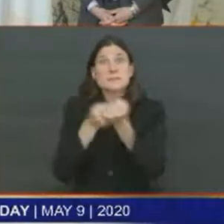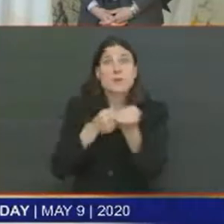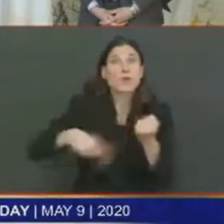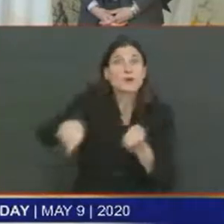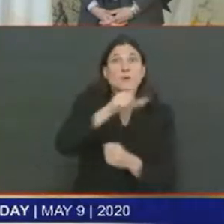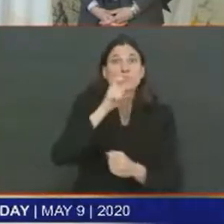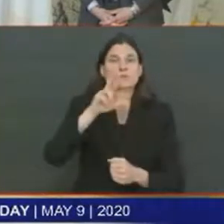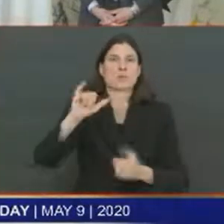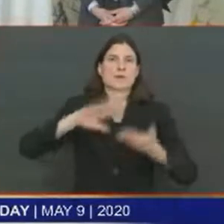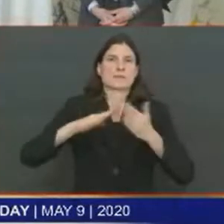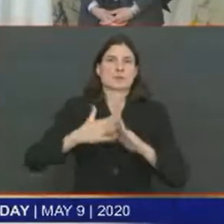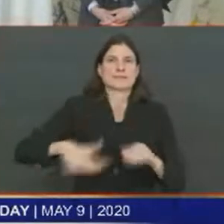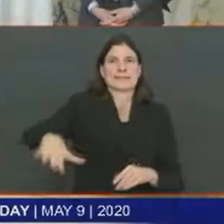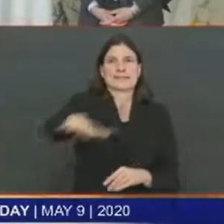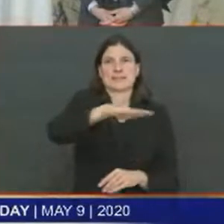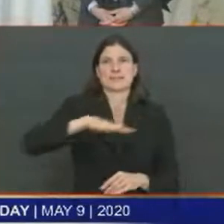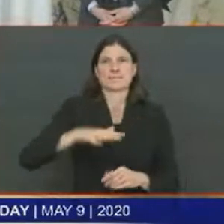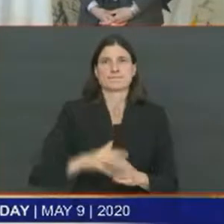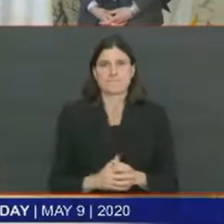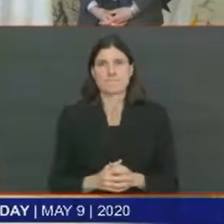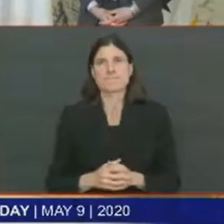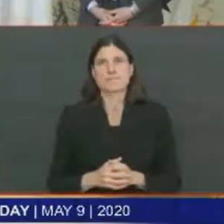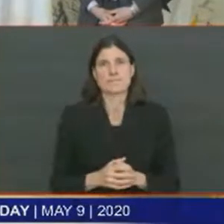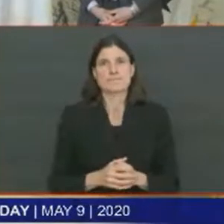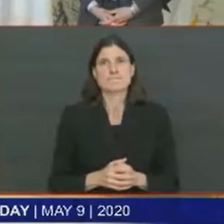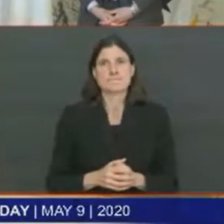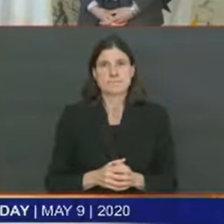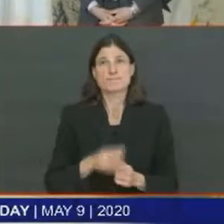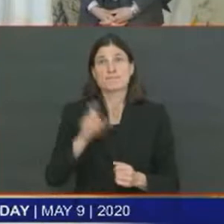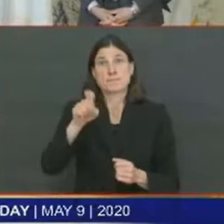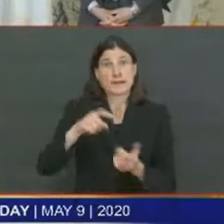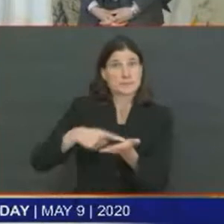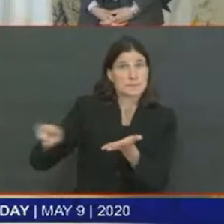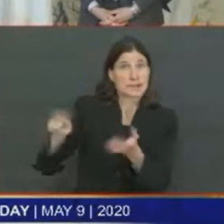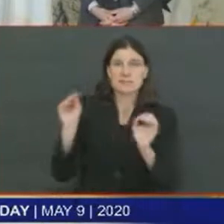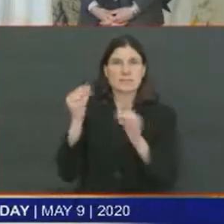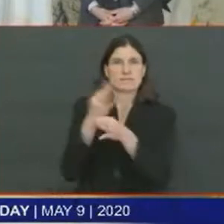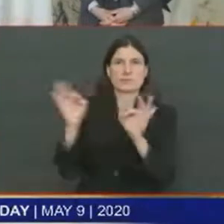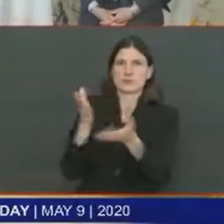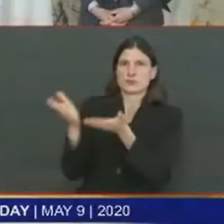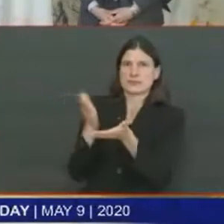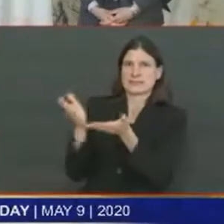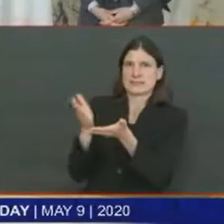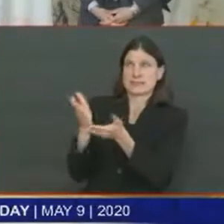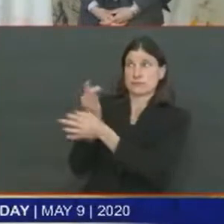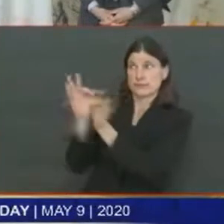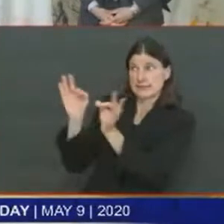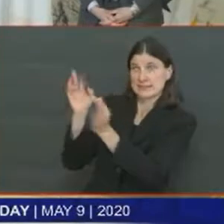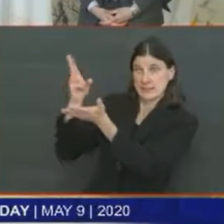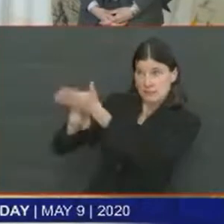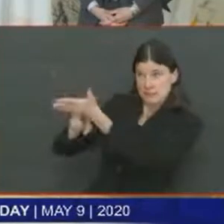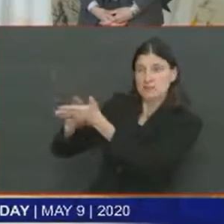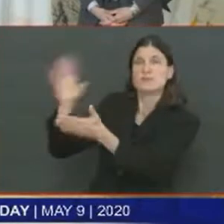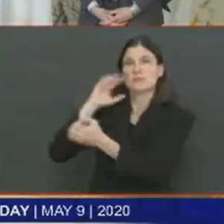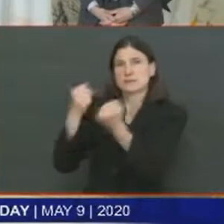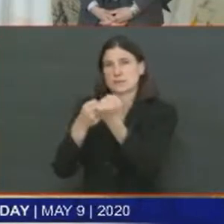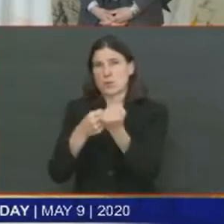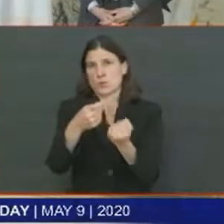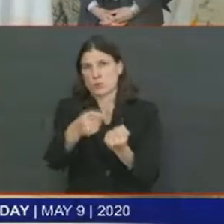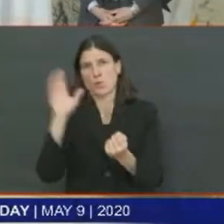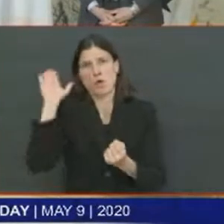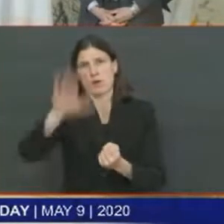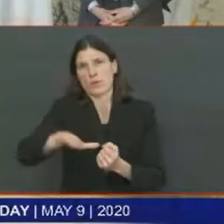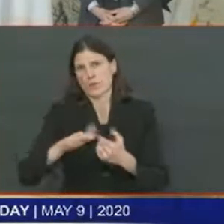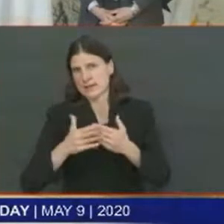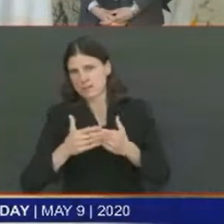So if you're a Rhode Island borrower, you can get Summer services at no cost to you. The program